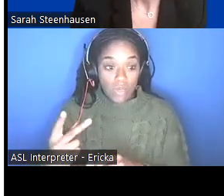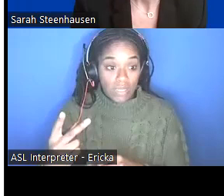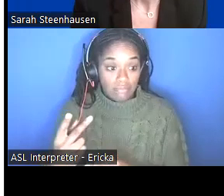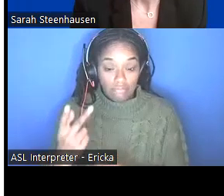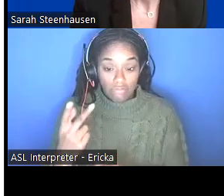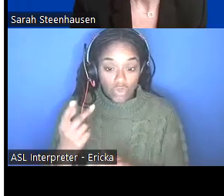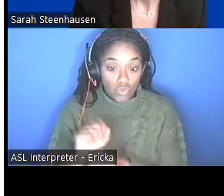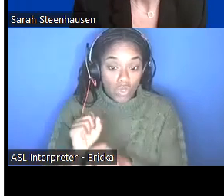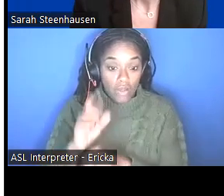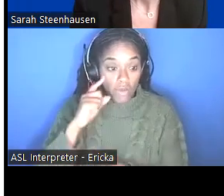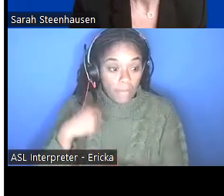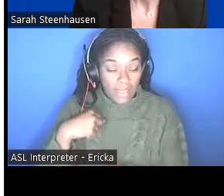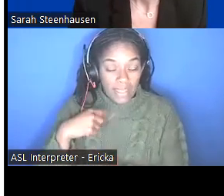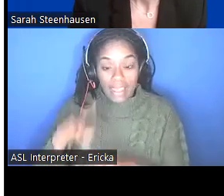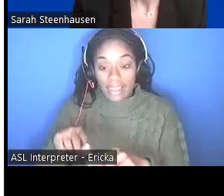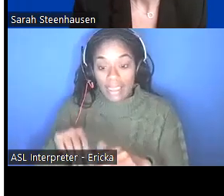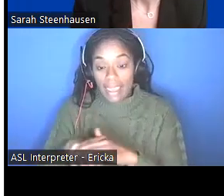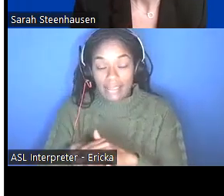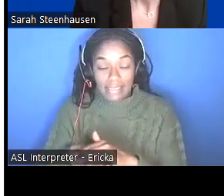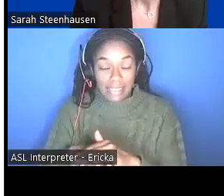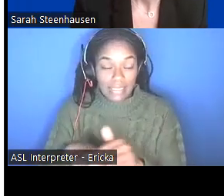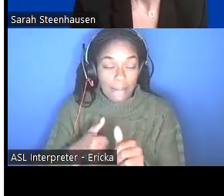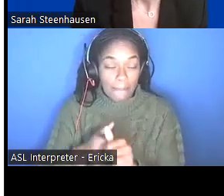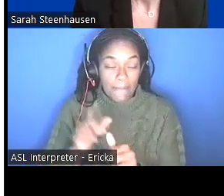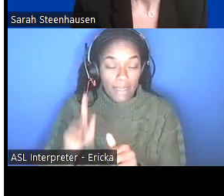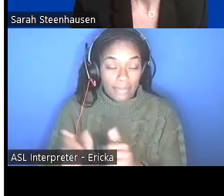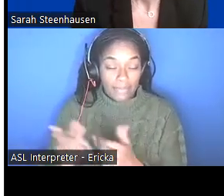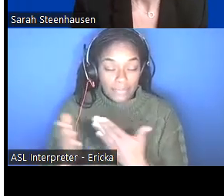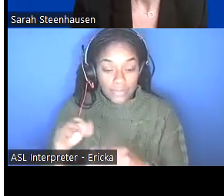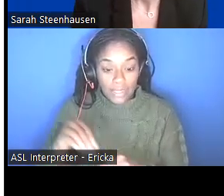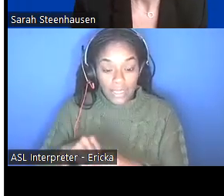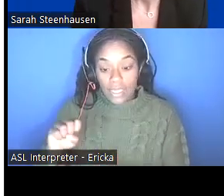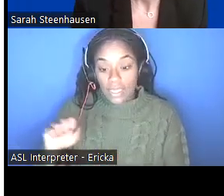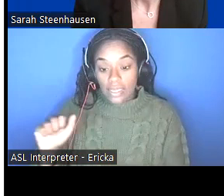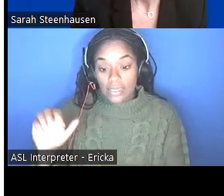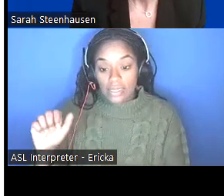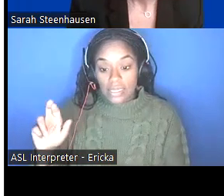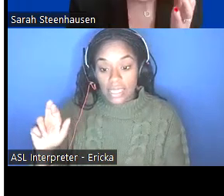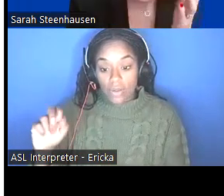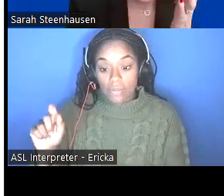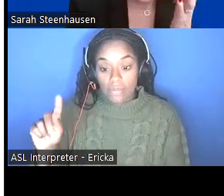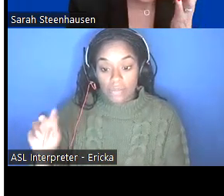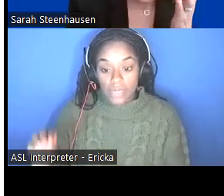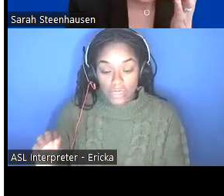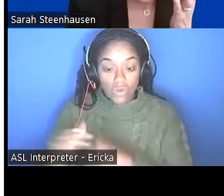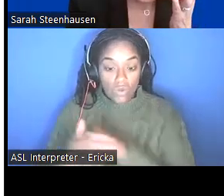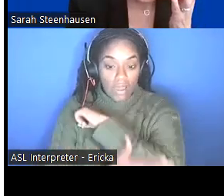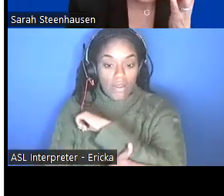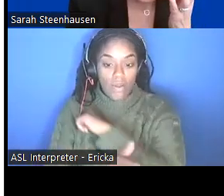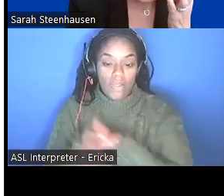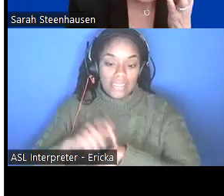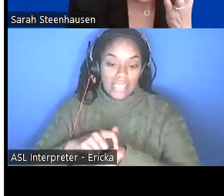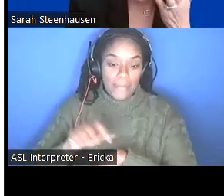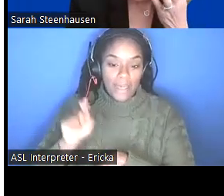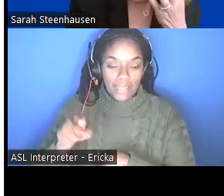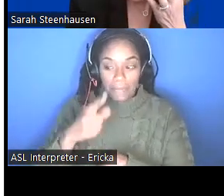cannot access the backup services program in Sacramento County or for the amount of time that I need because I